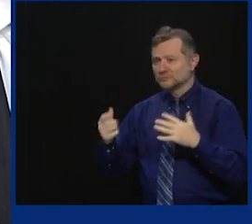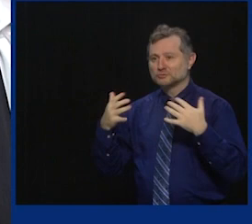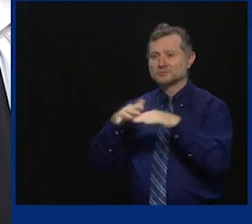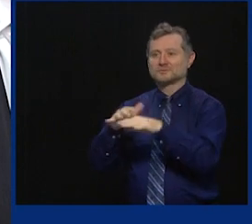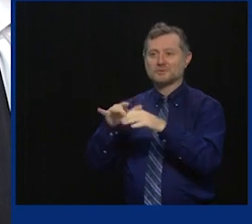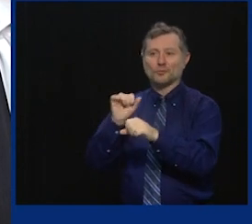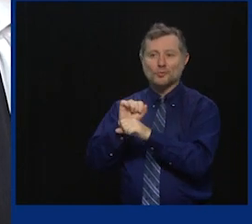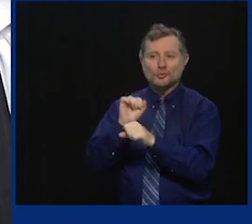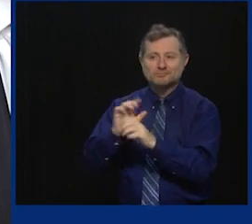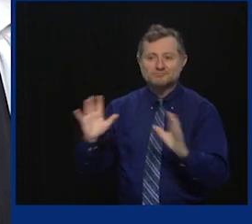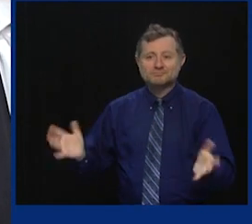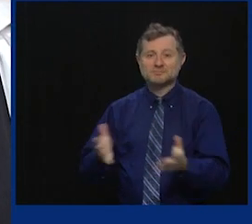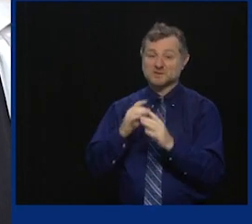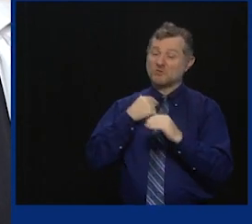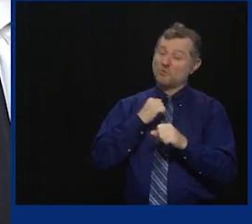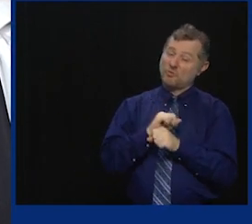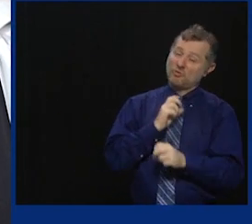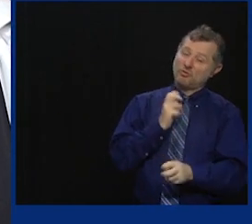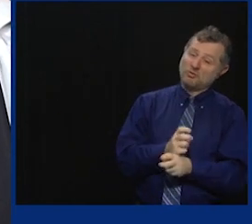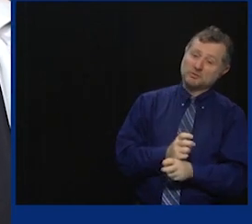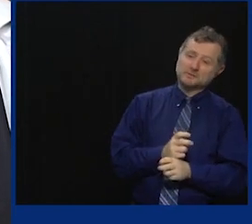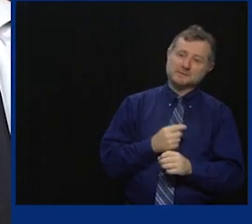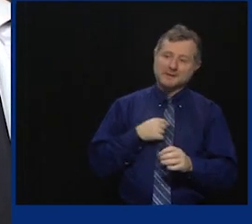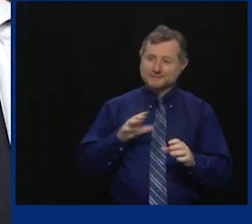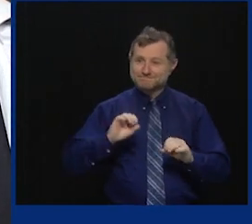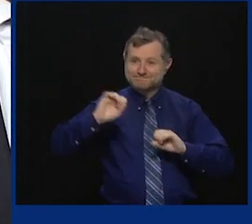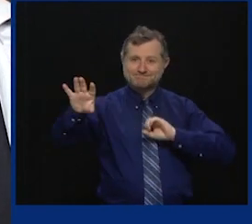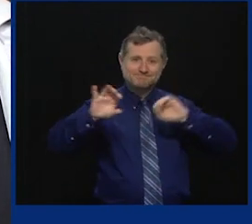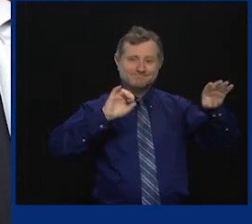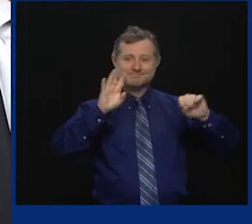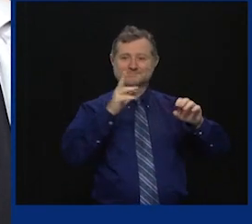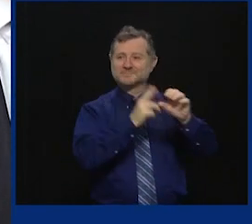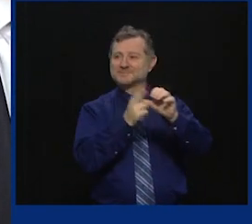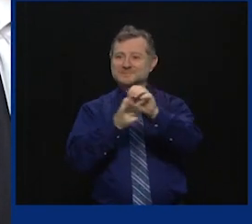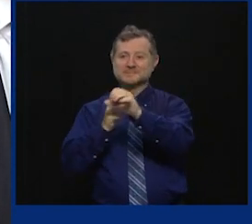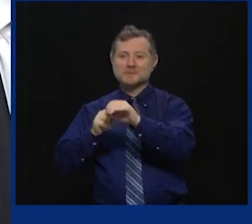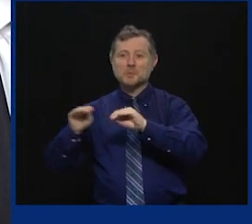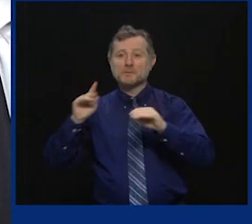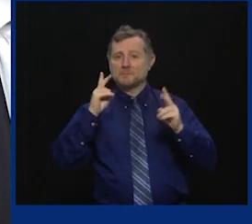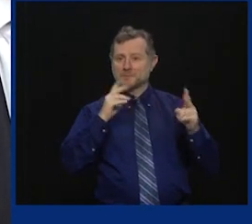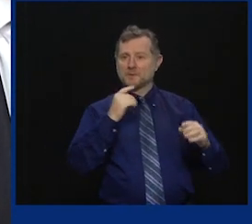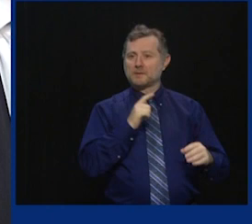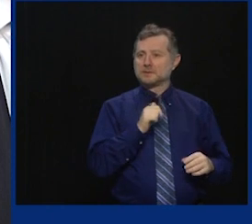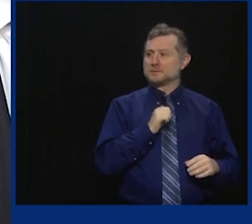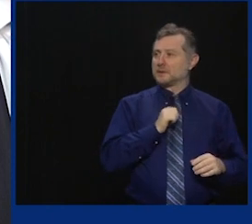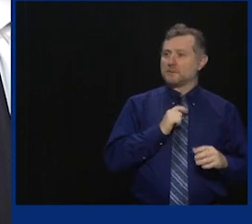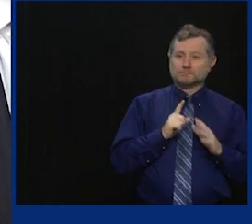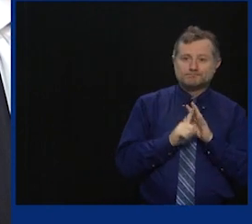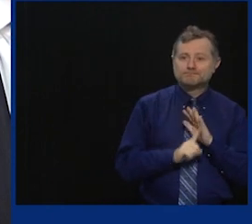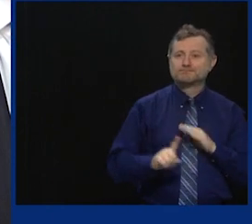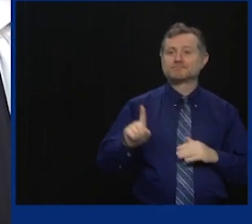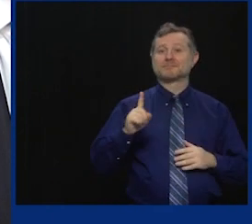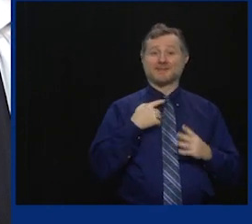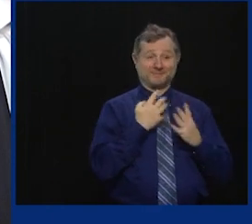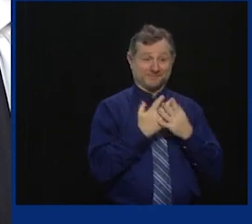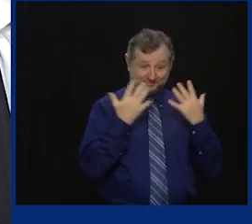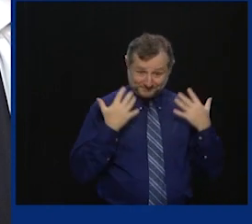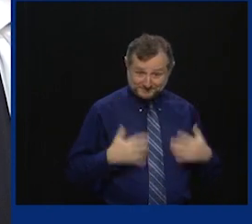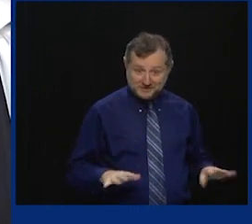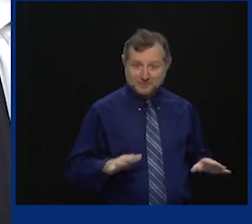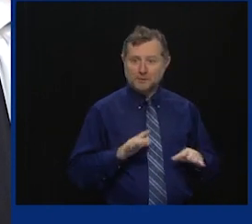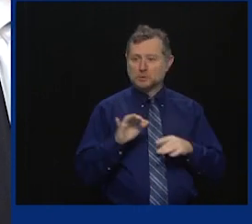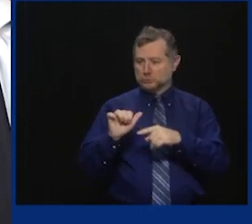joining many organizations and I've seen personally people who were incarcerated getting training for medical coding, for welding, all